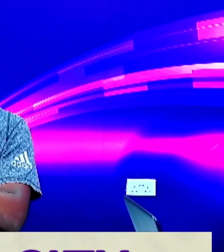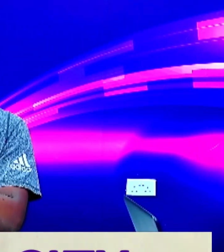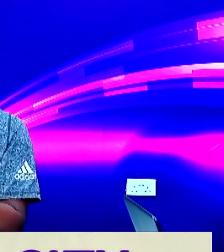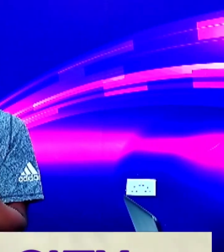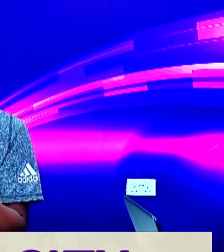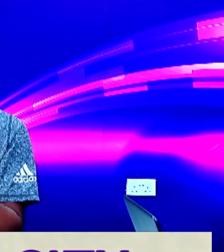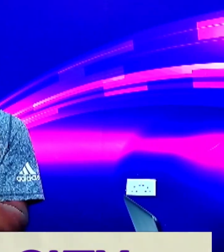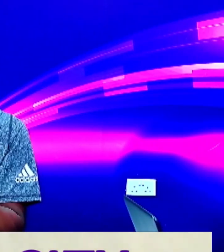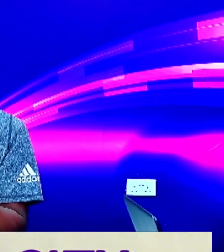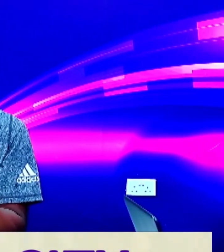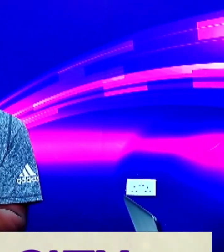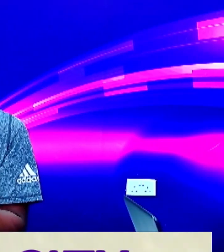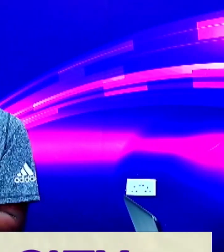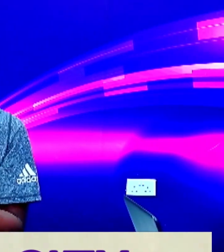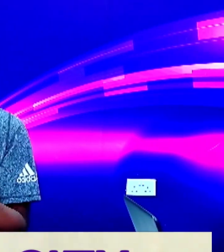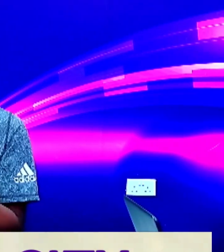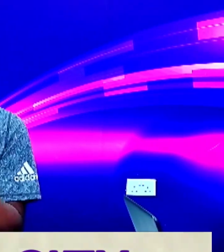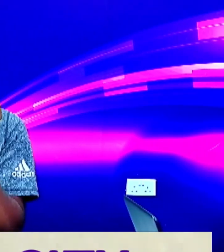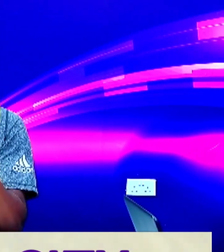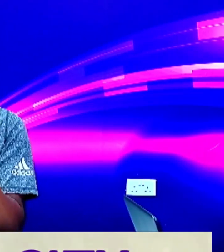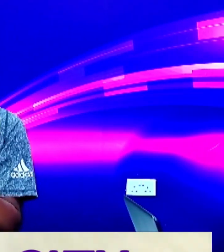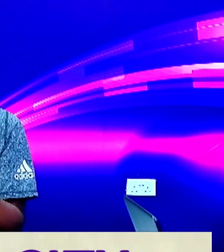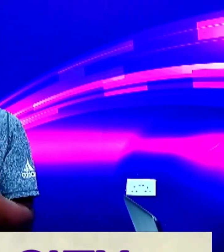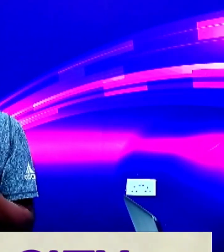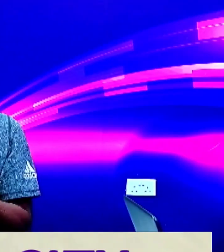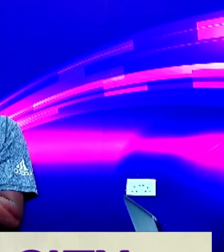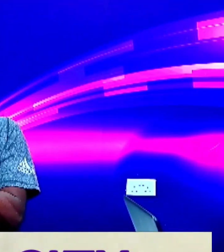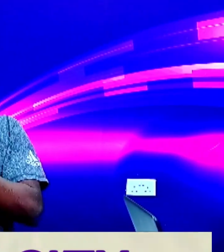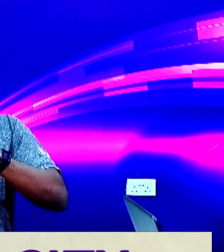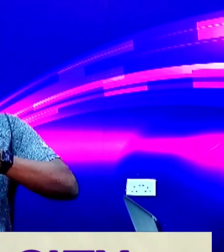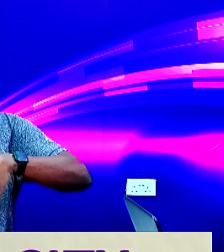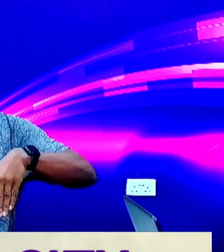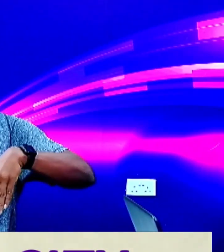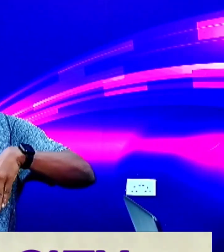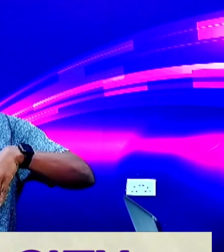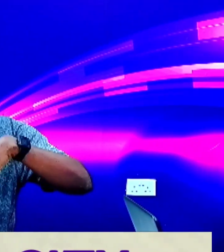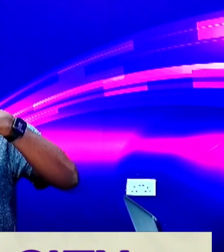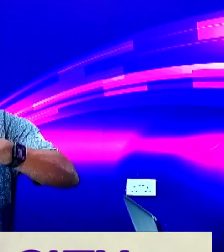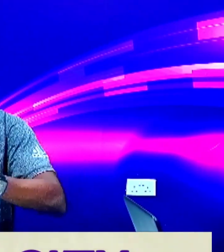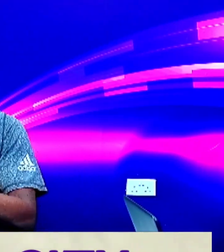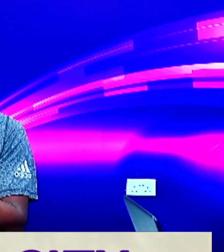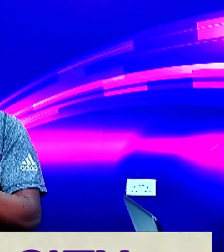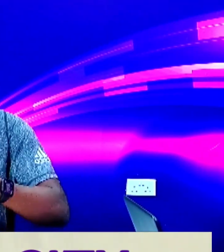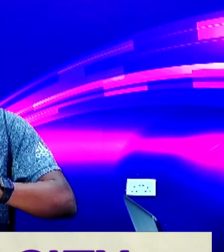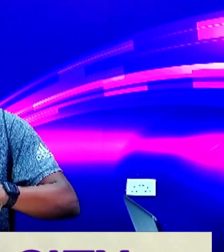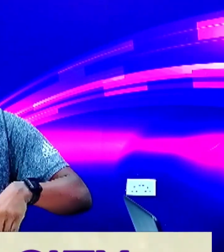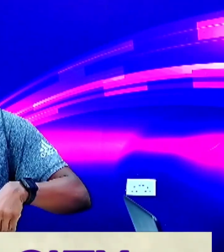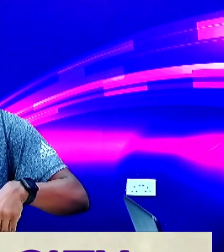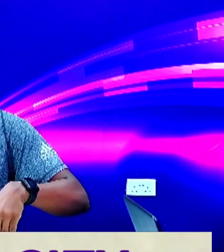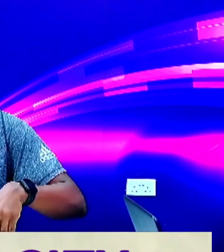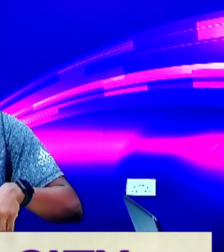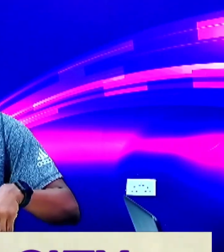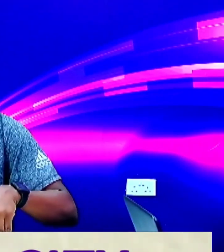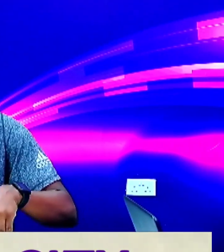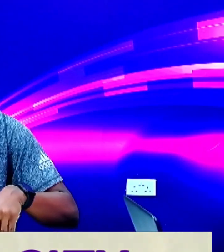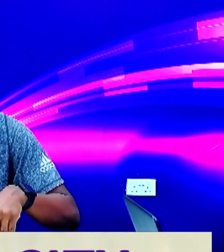didn't have a striker for the 3 season consecutive. So right now we have like a very nice defense, and the midfielder it